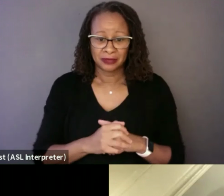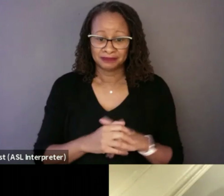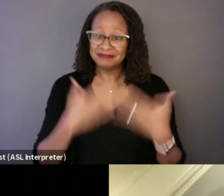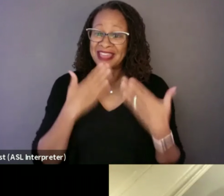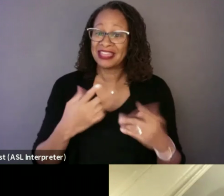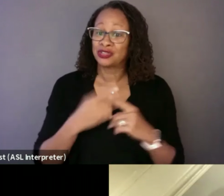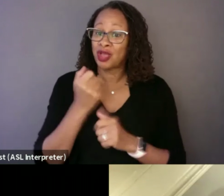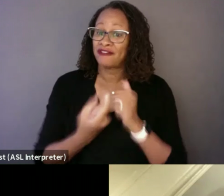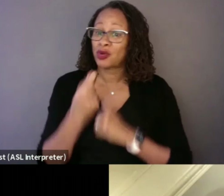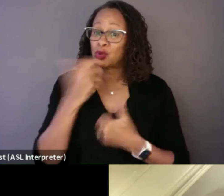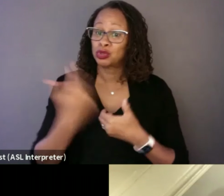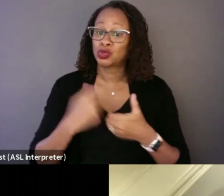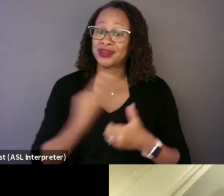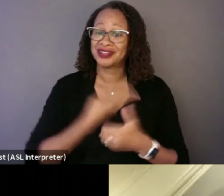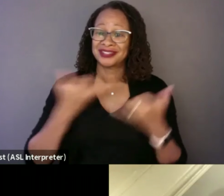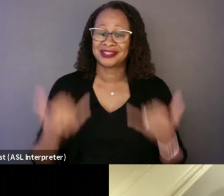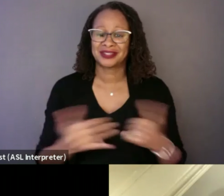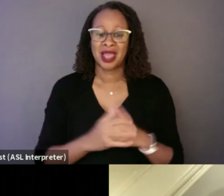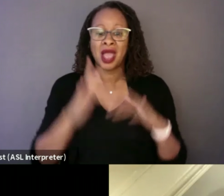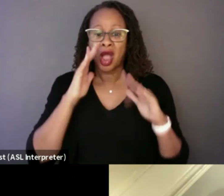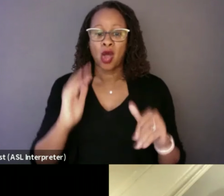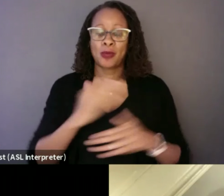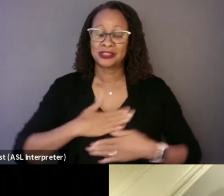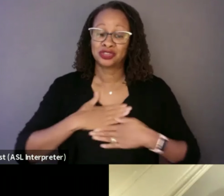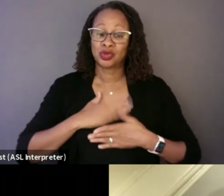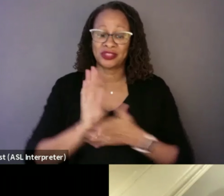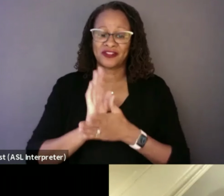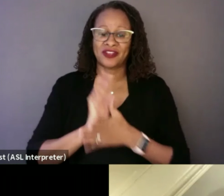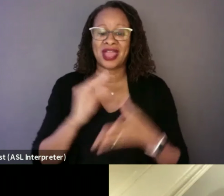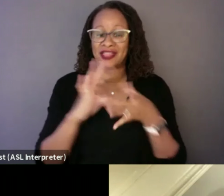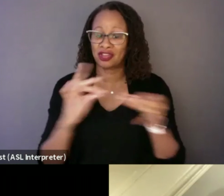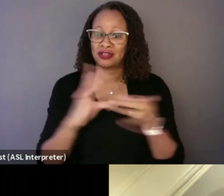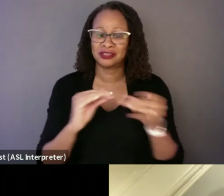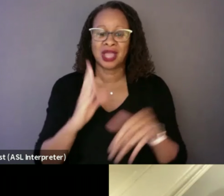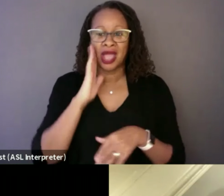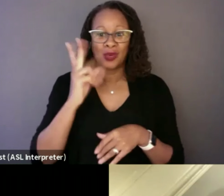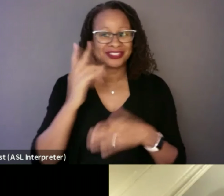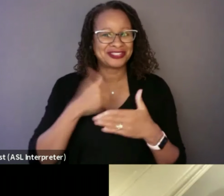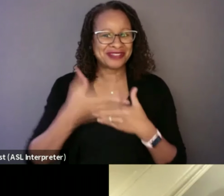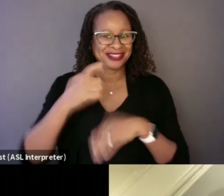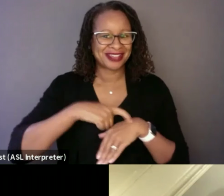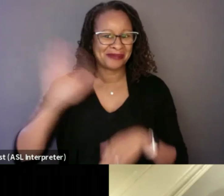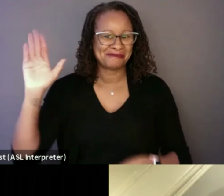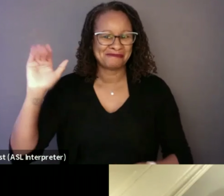to everyone who joined us today. I hope you enjoyed the film and the conversation, and we'll see you next time.